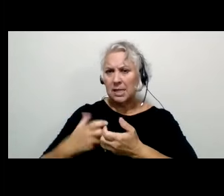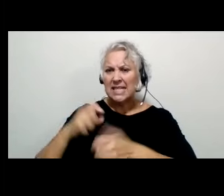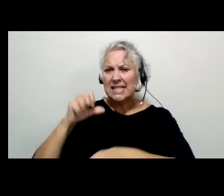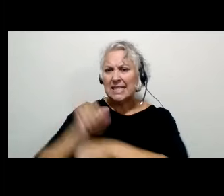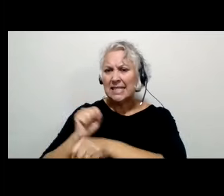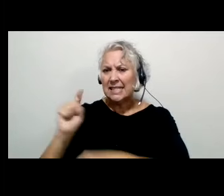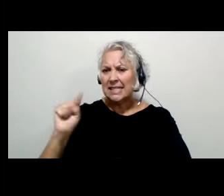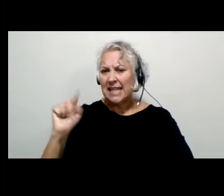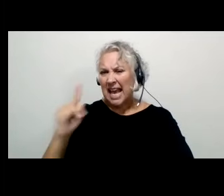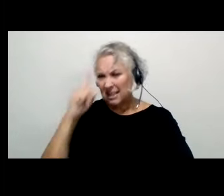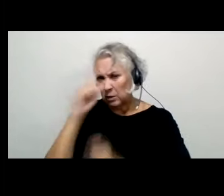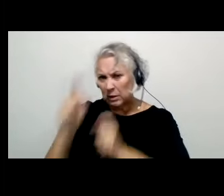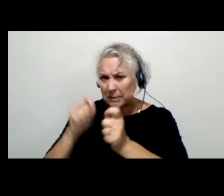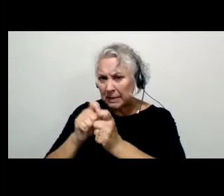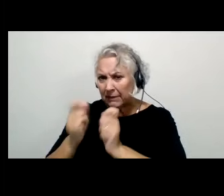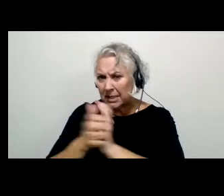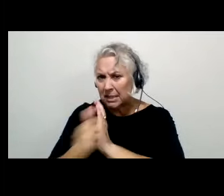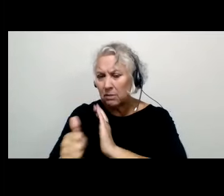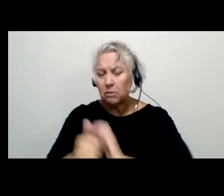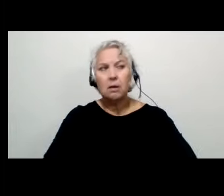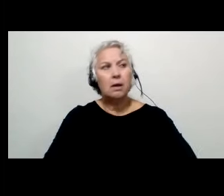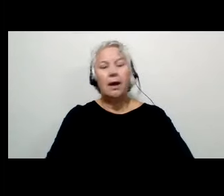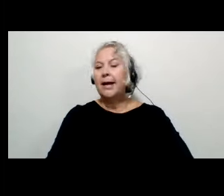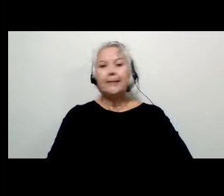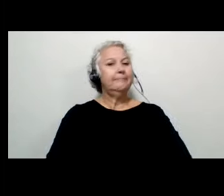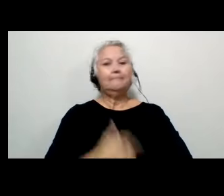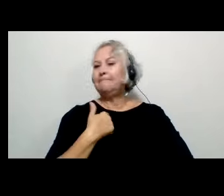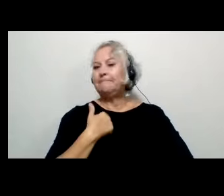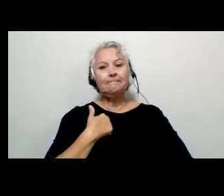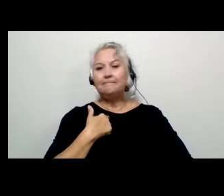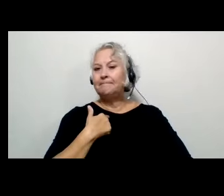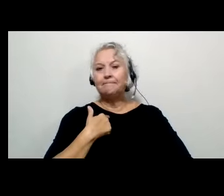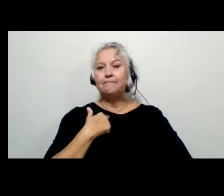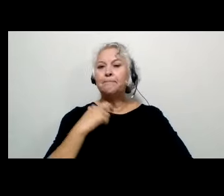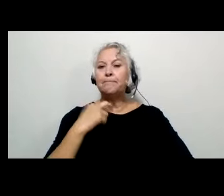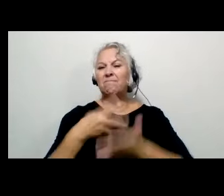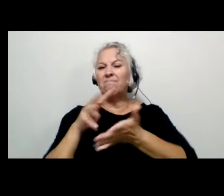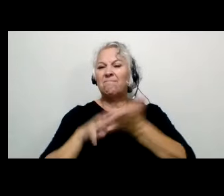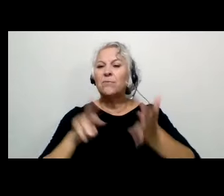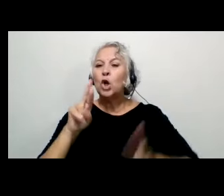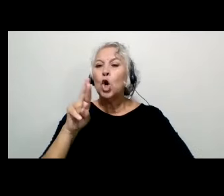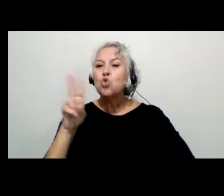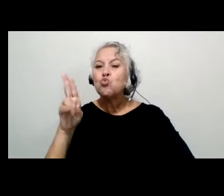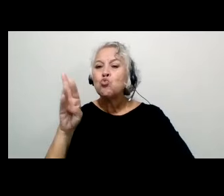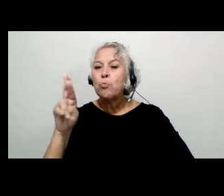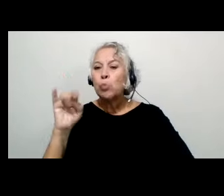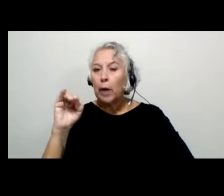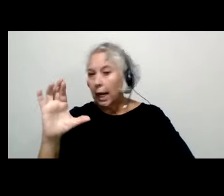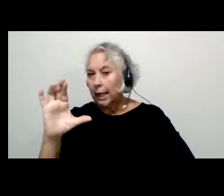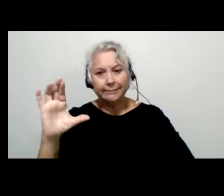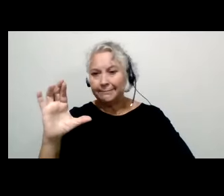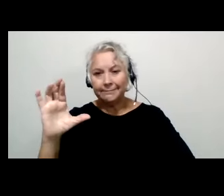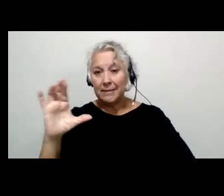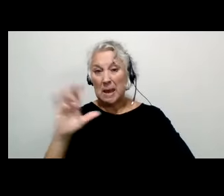skill? I don't have a rubric, but within this